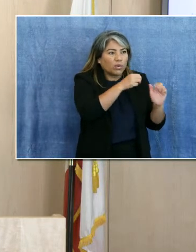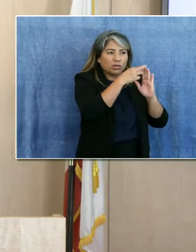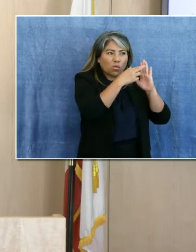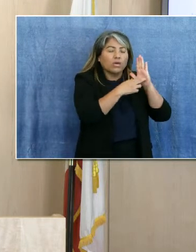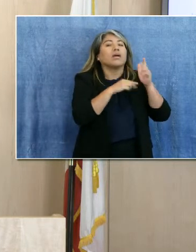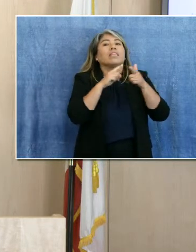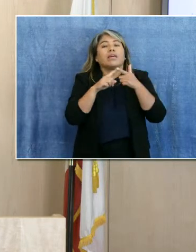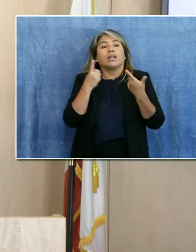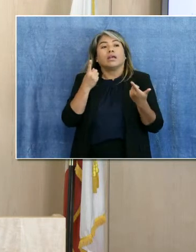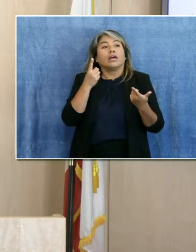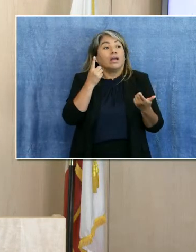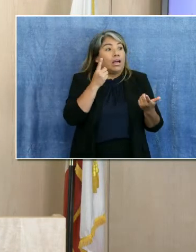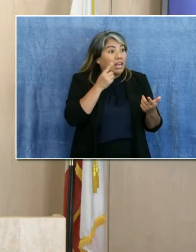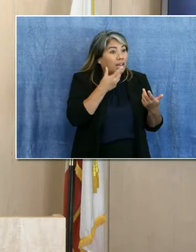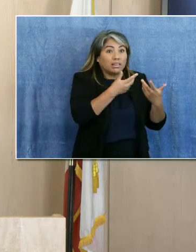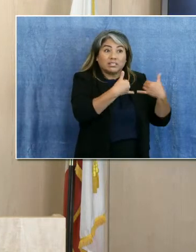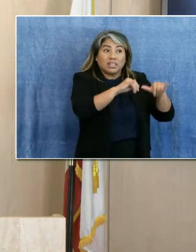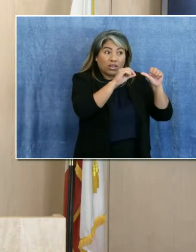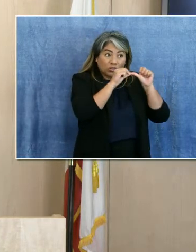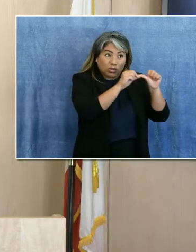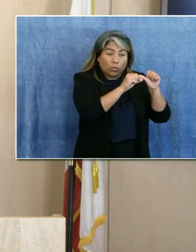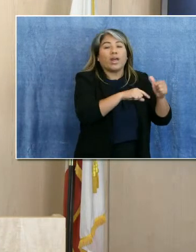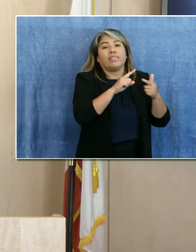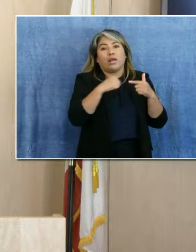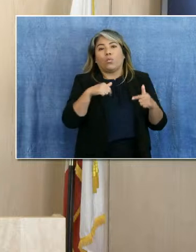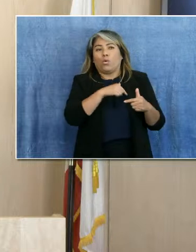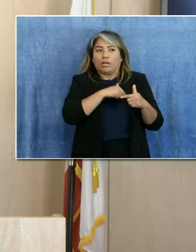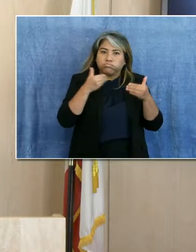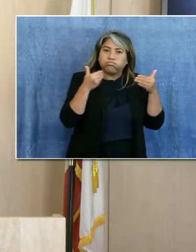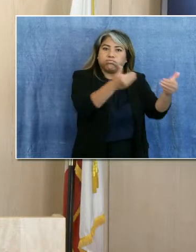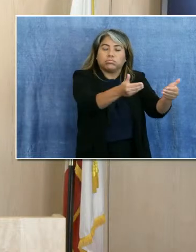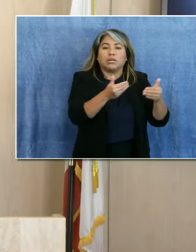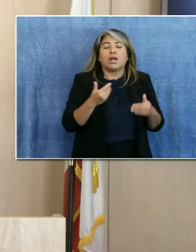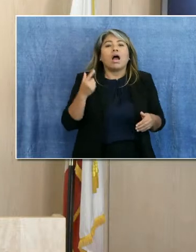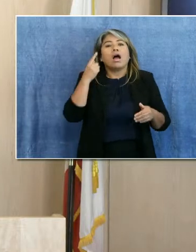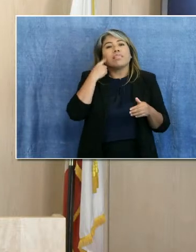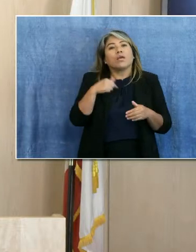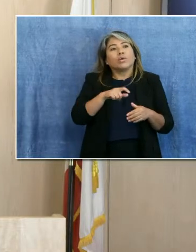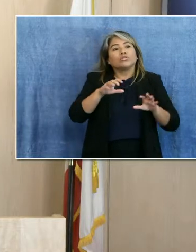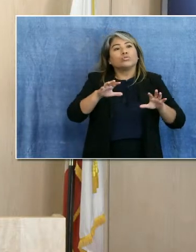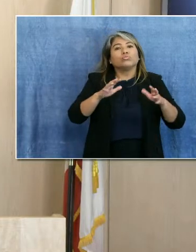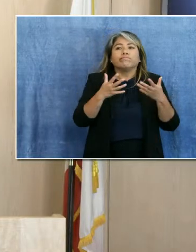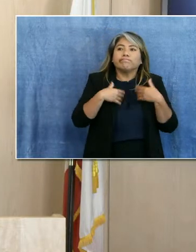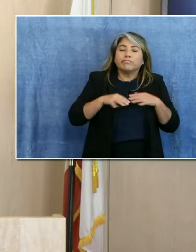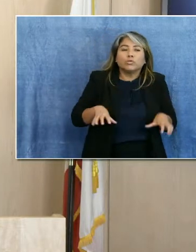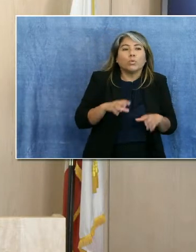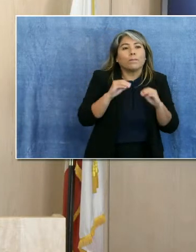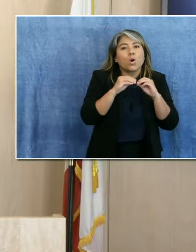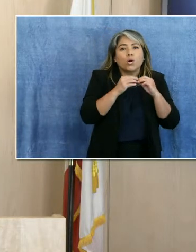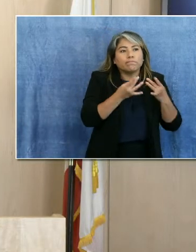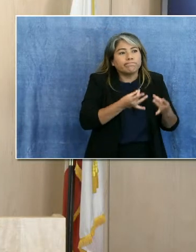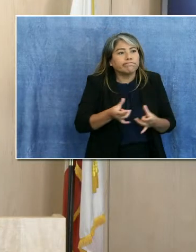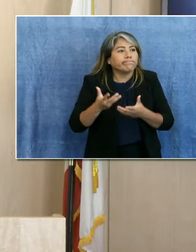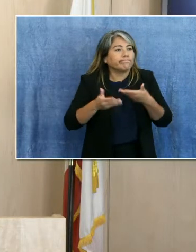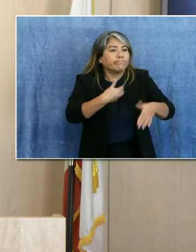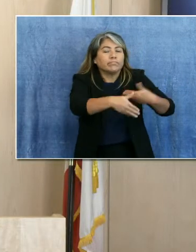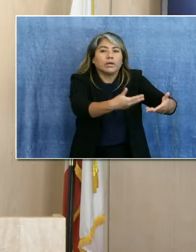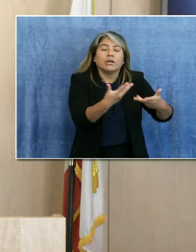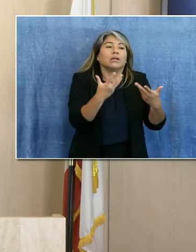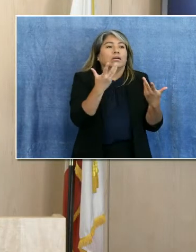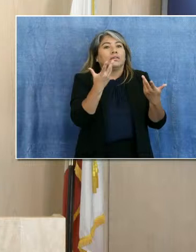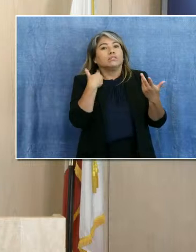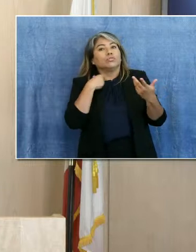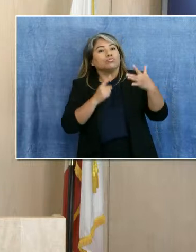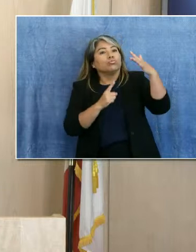who at that point continue to do it. I think what we want to do is be able to move more swiftly in getting out to those entities, assessing what's going